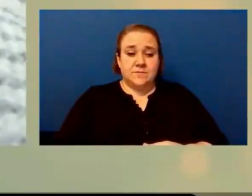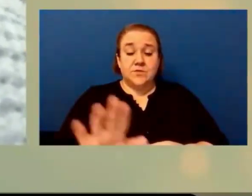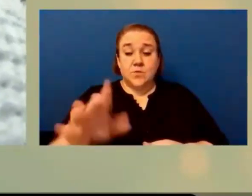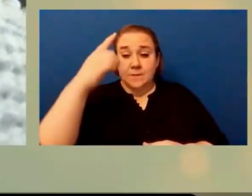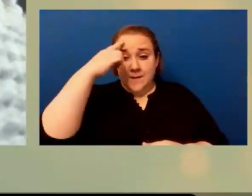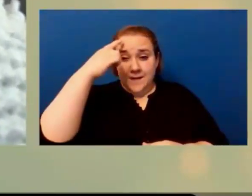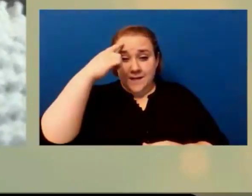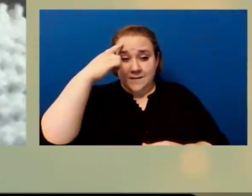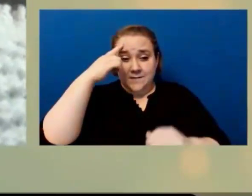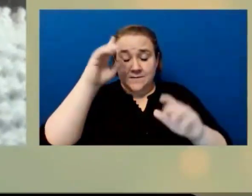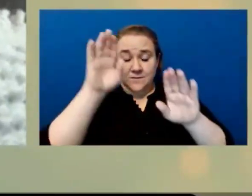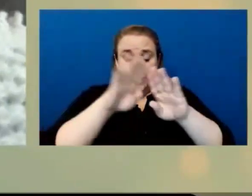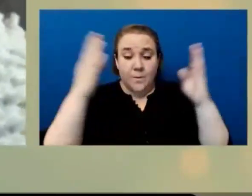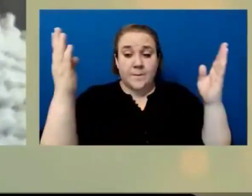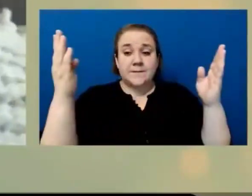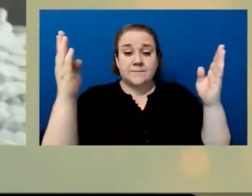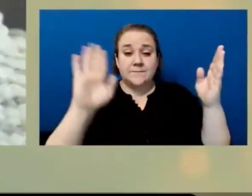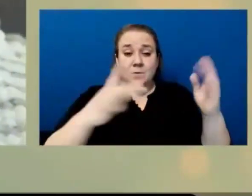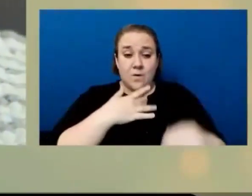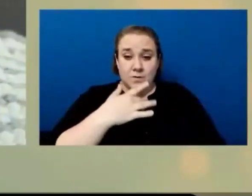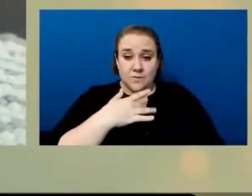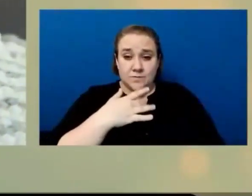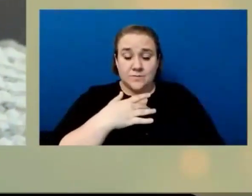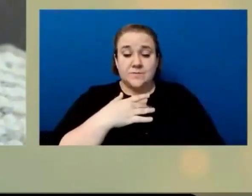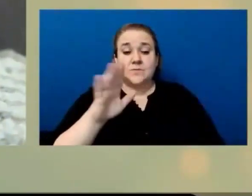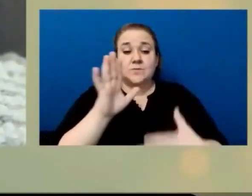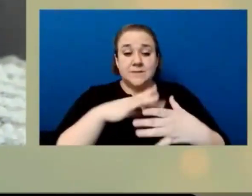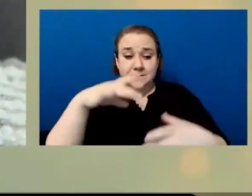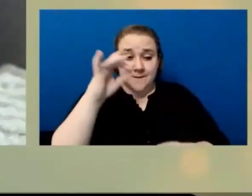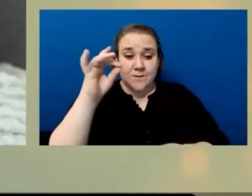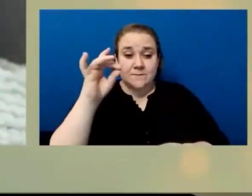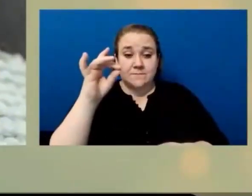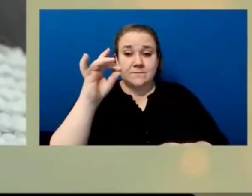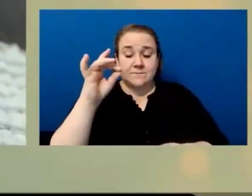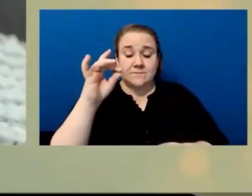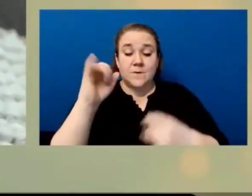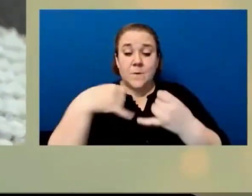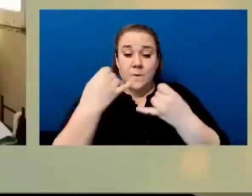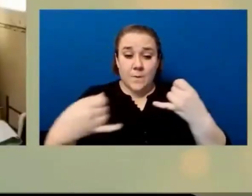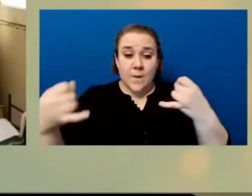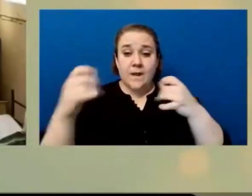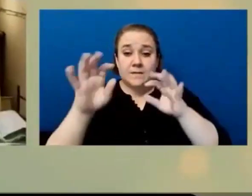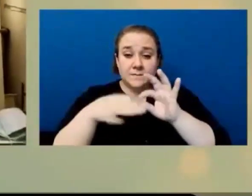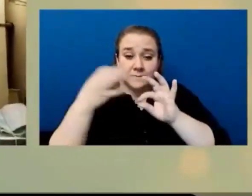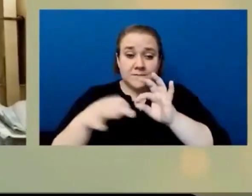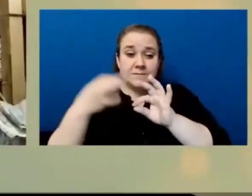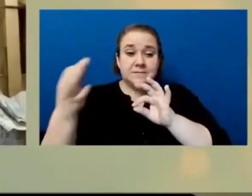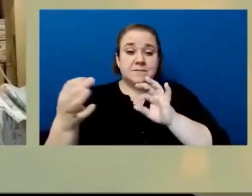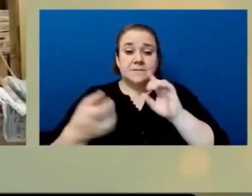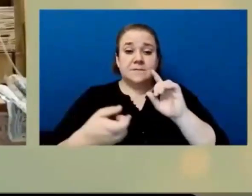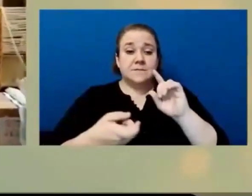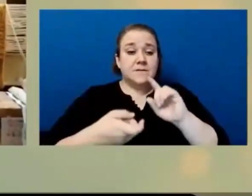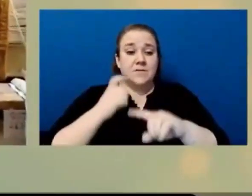Open your mind, your heart, your spirit to threads